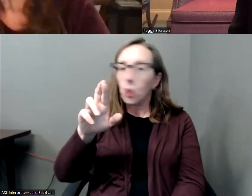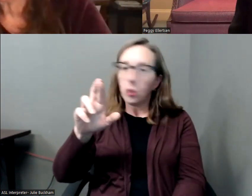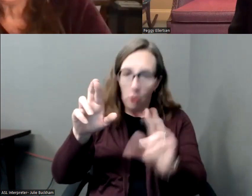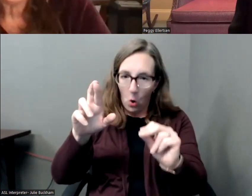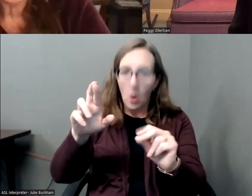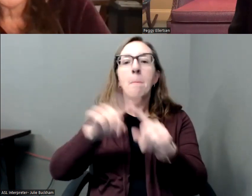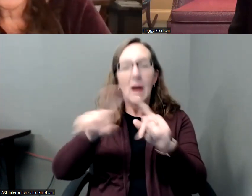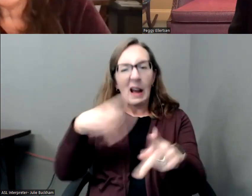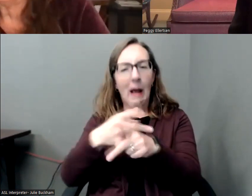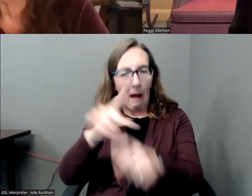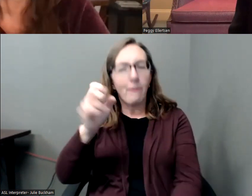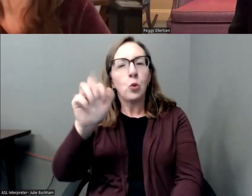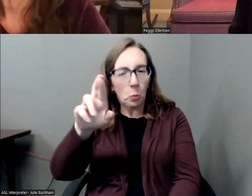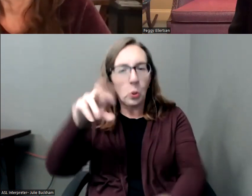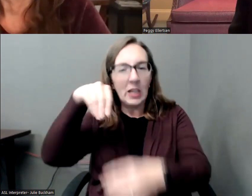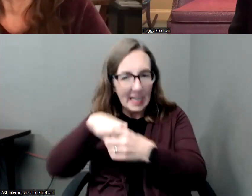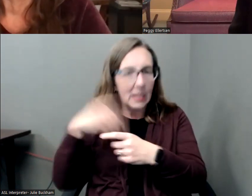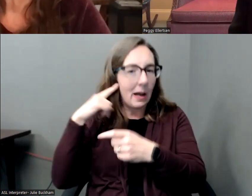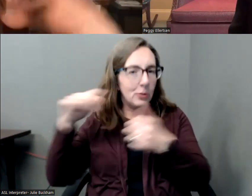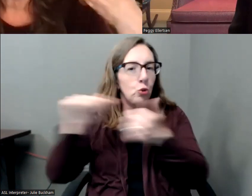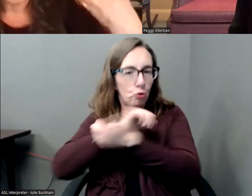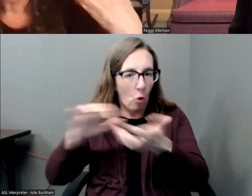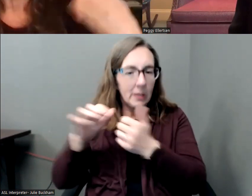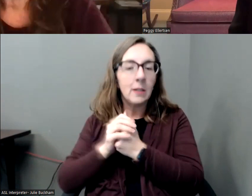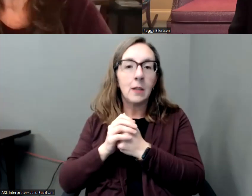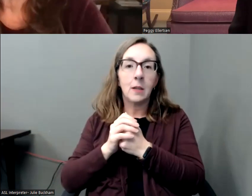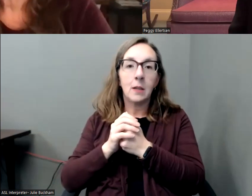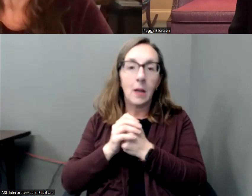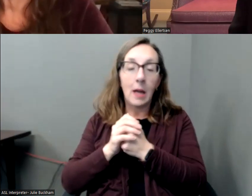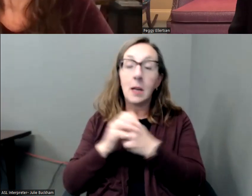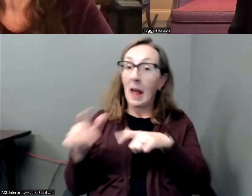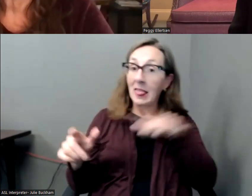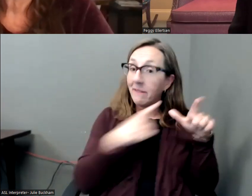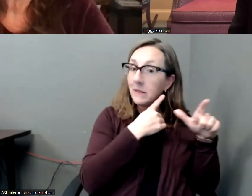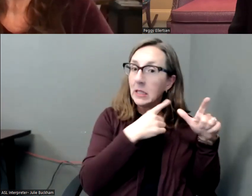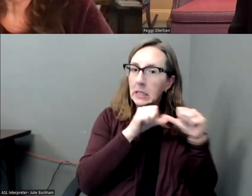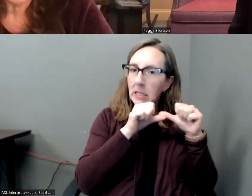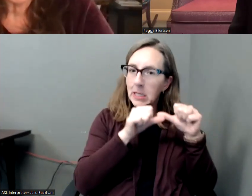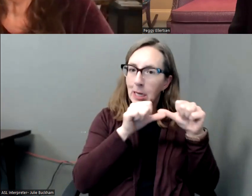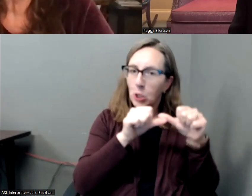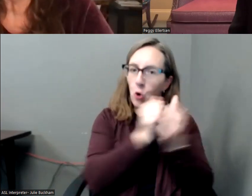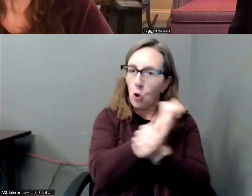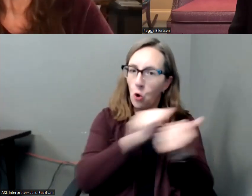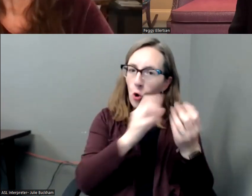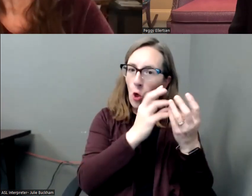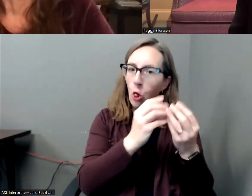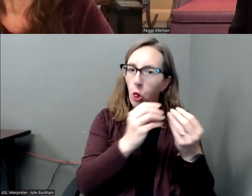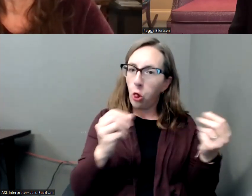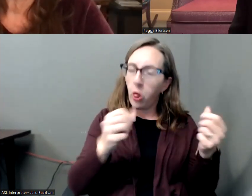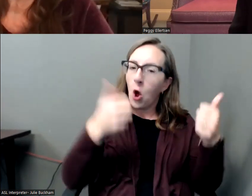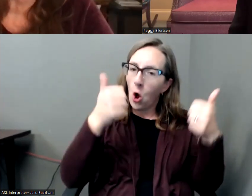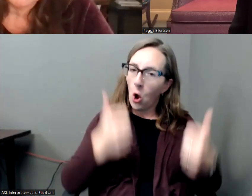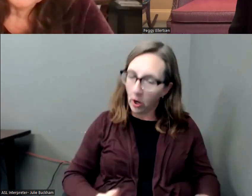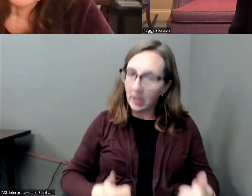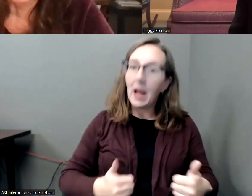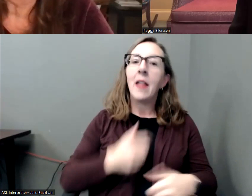ear continued to deteriorate. And I still wore the hearing aid in that ear. And then in 2006, I